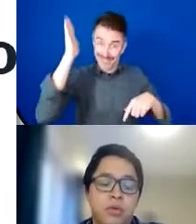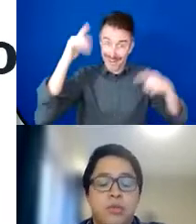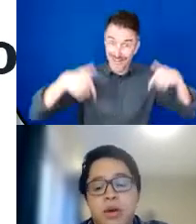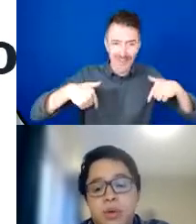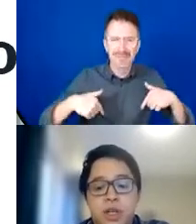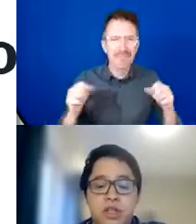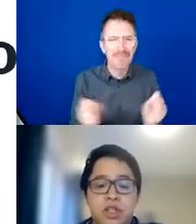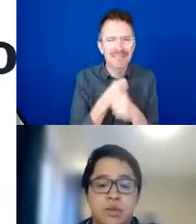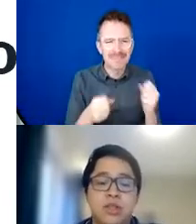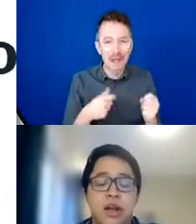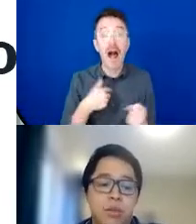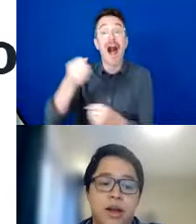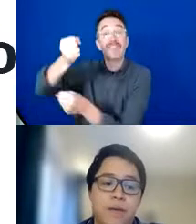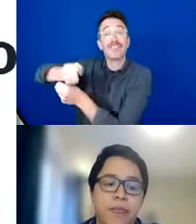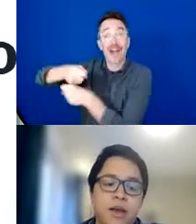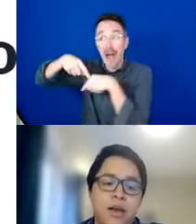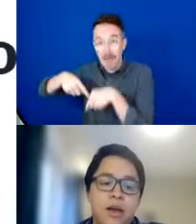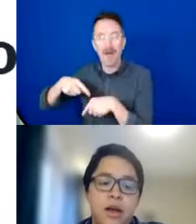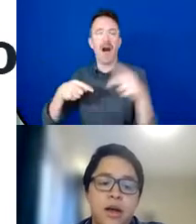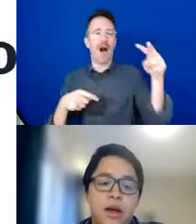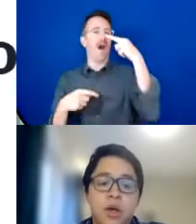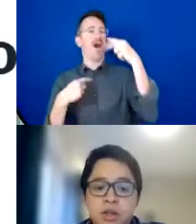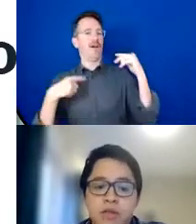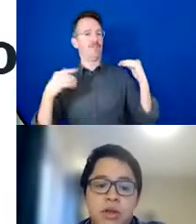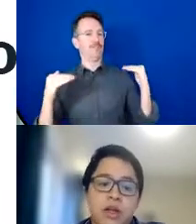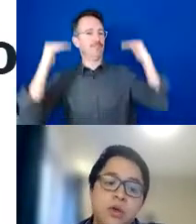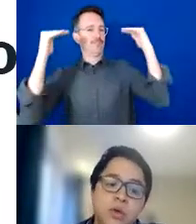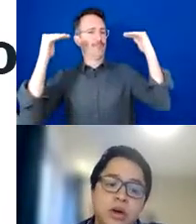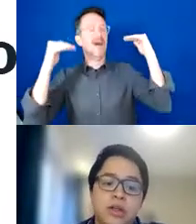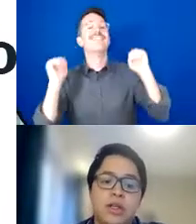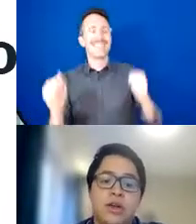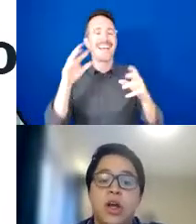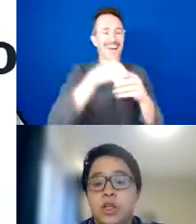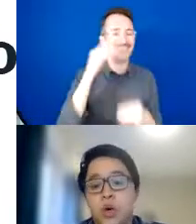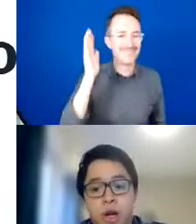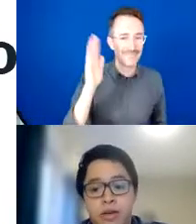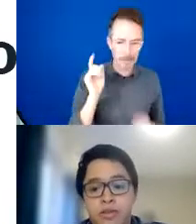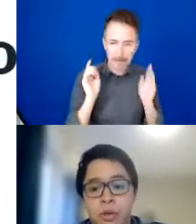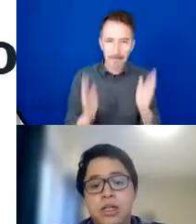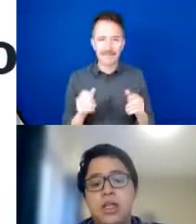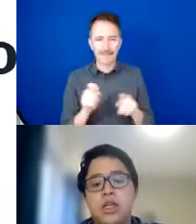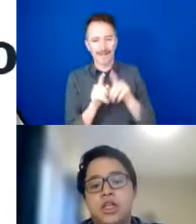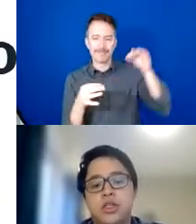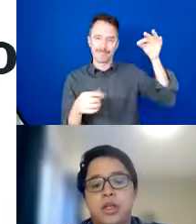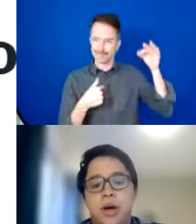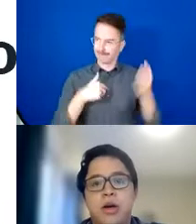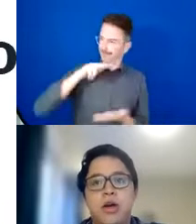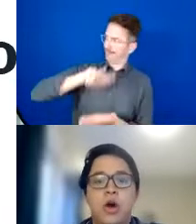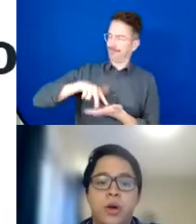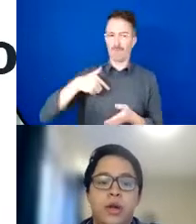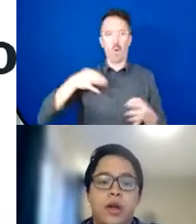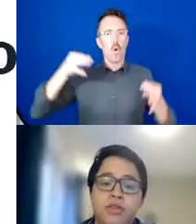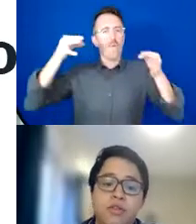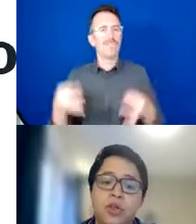power relationships does that imply. And we also found that youth are considered not to know enough, but it is not just